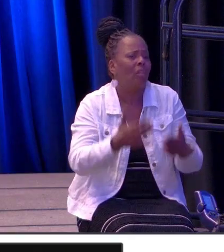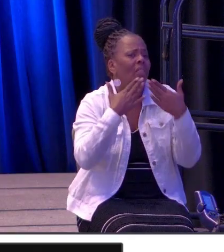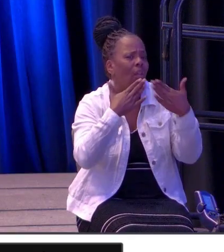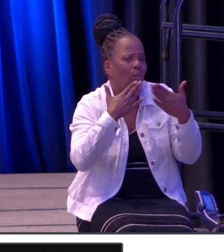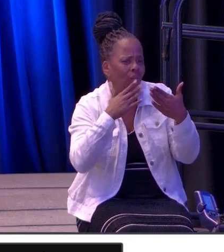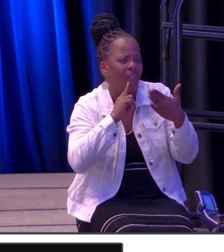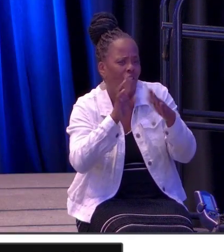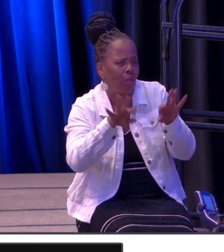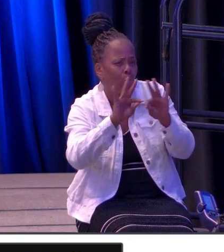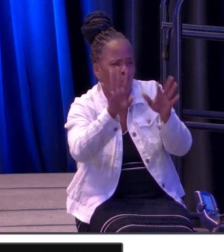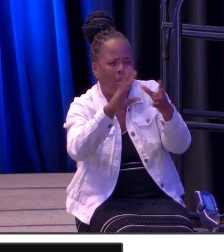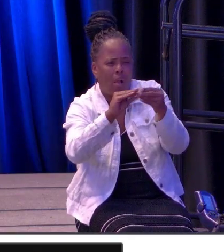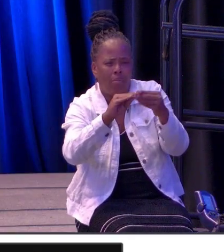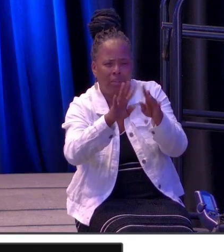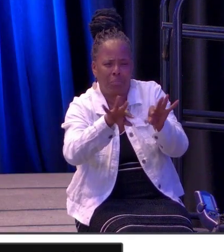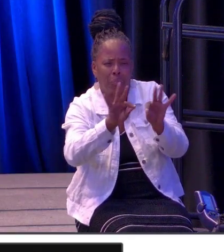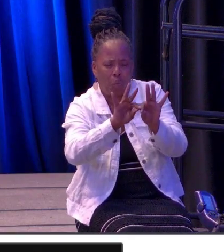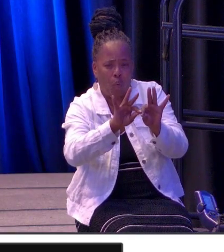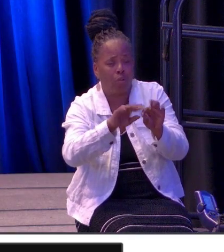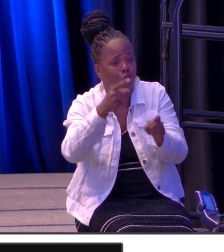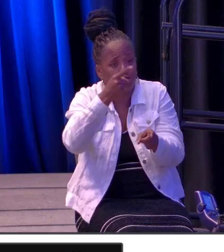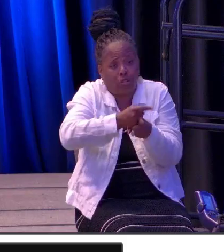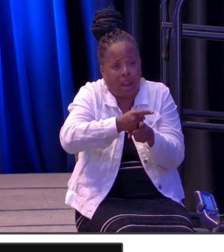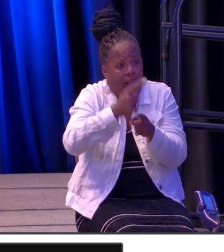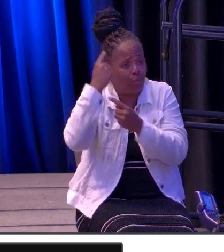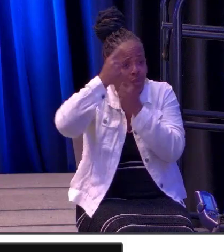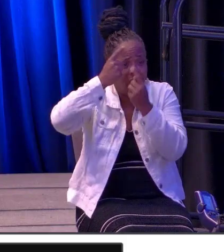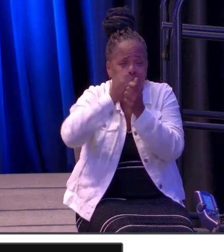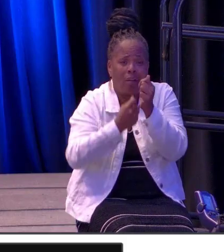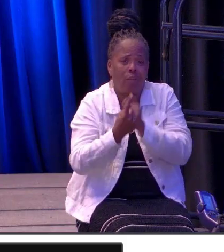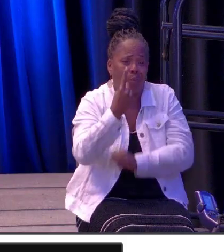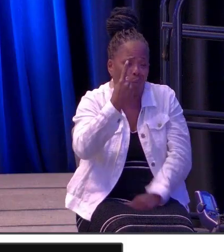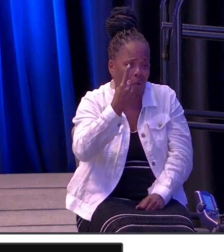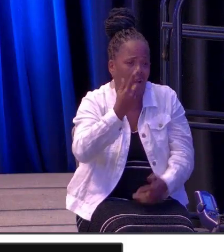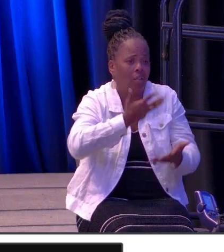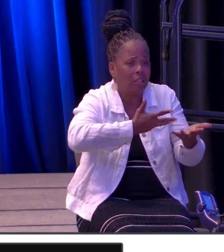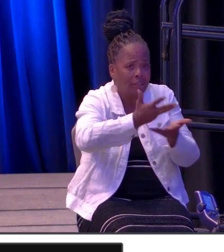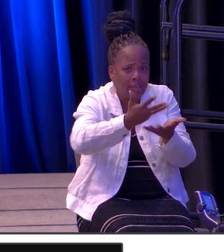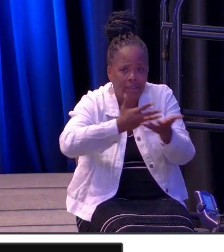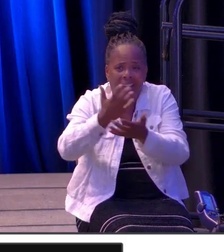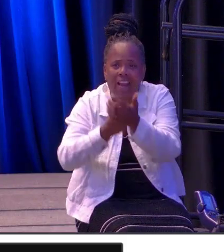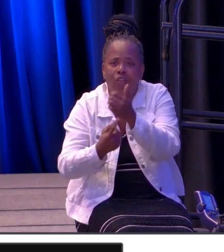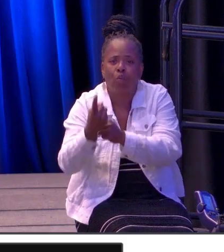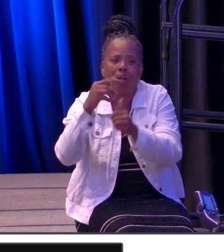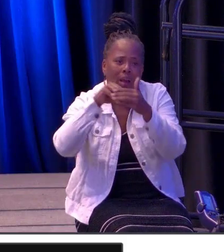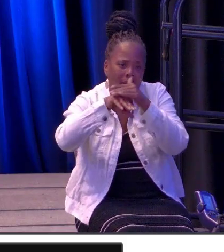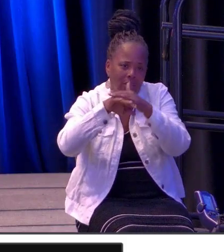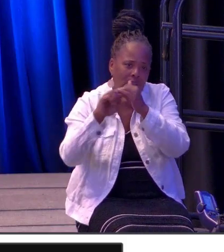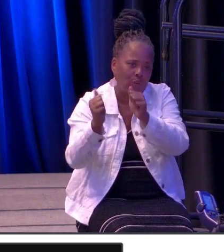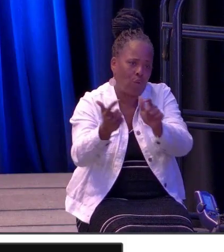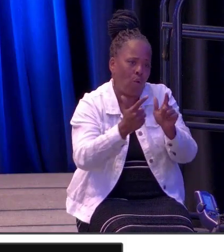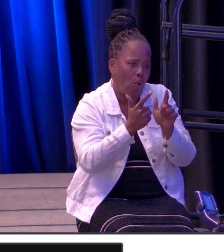very important that you think about to be able to engage with everyone and what that looks like.